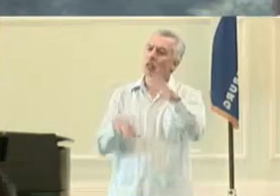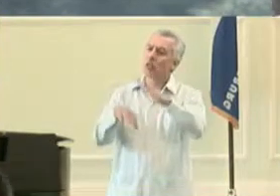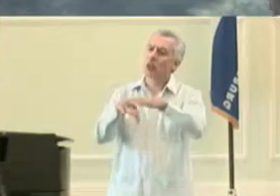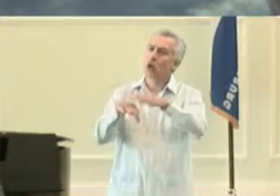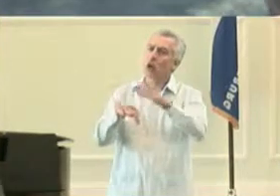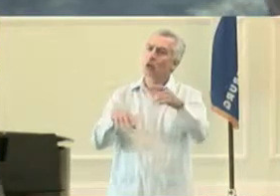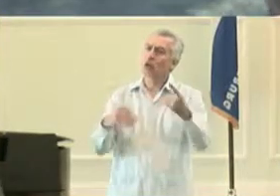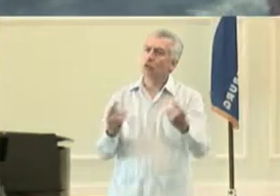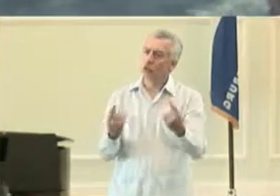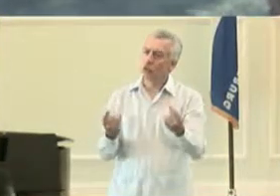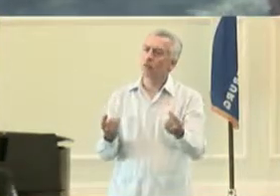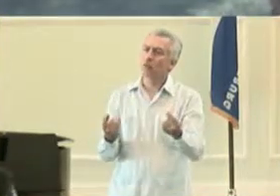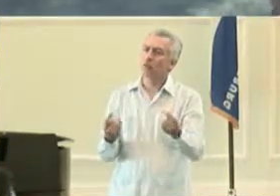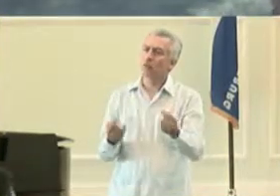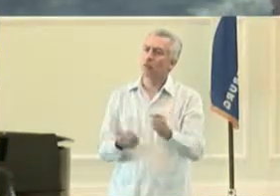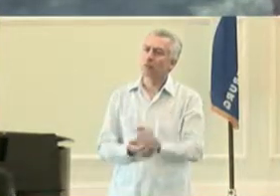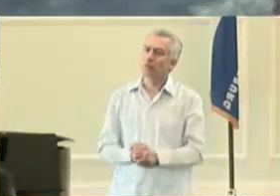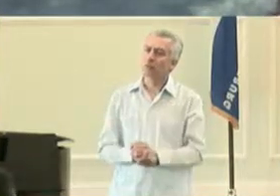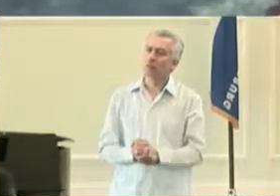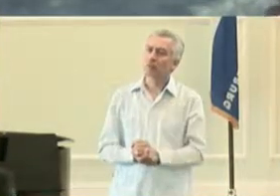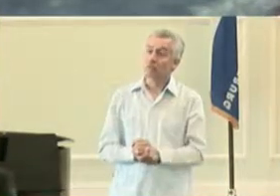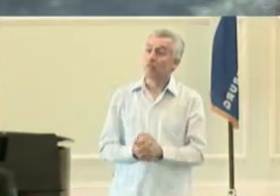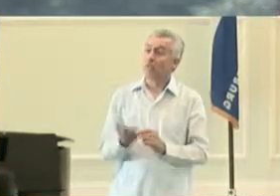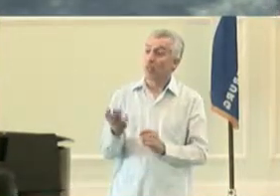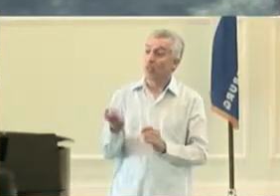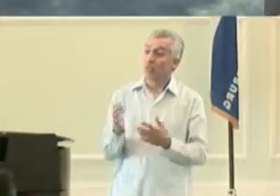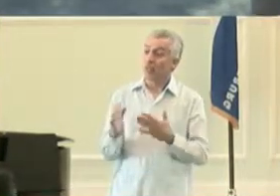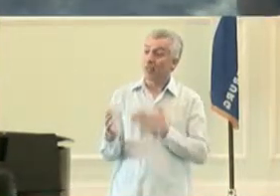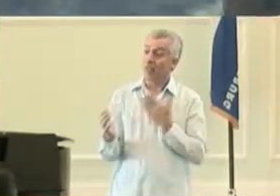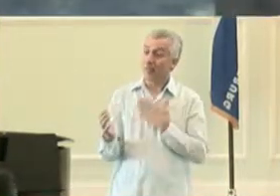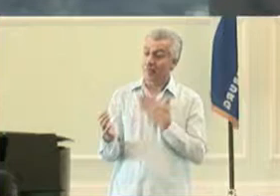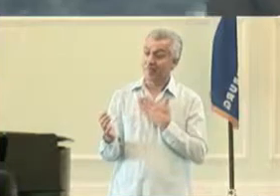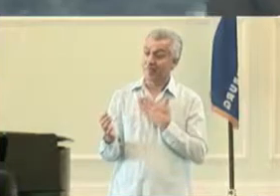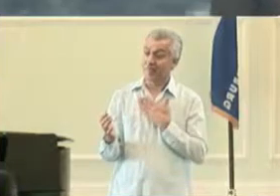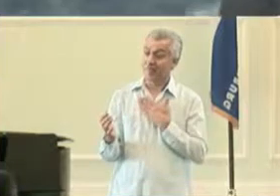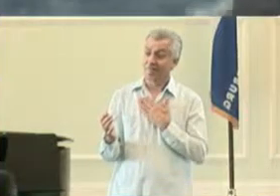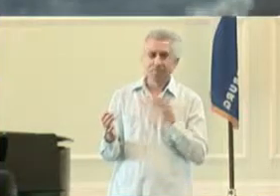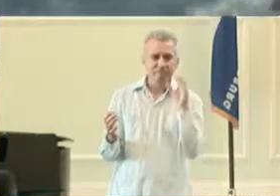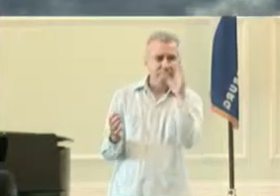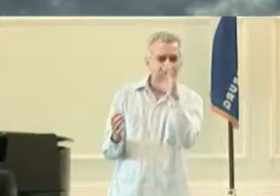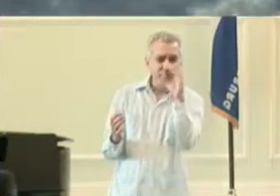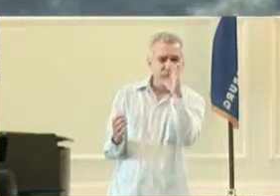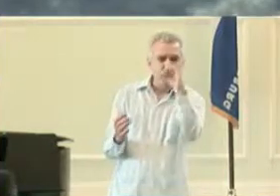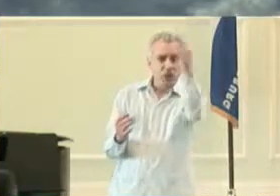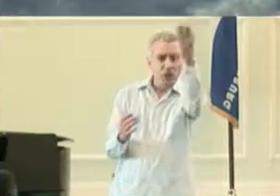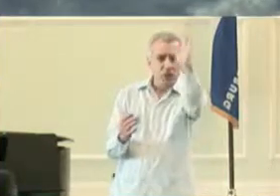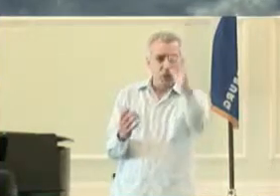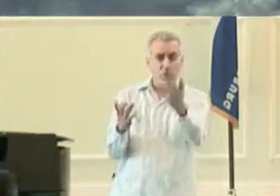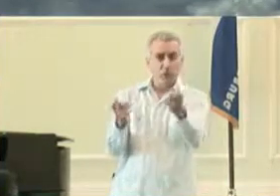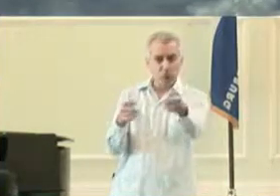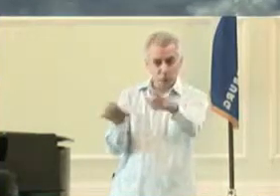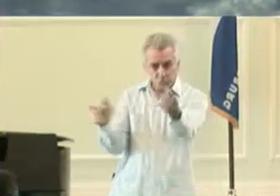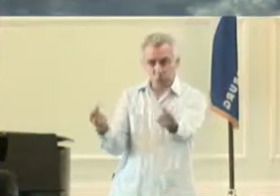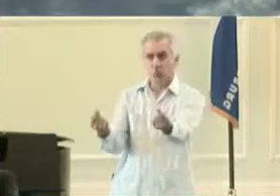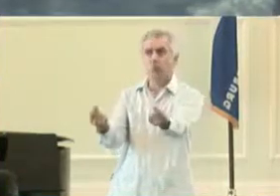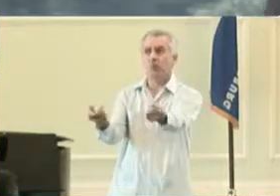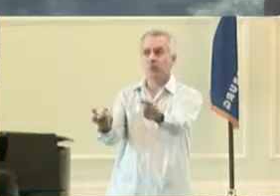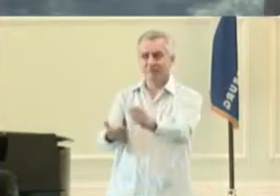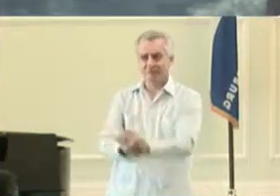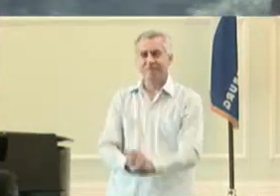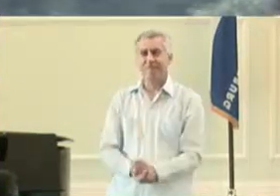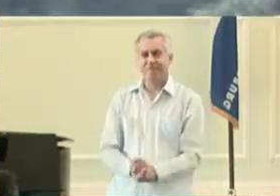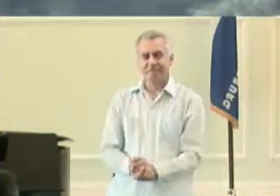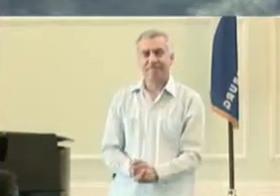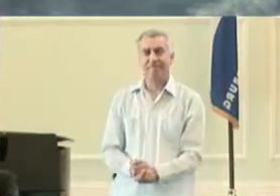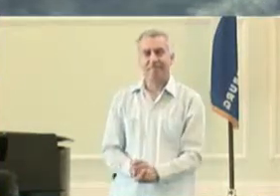are not going to be happy. All right? And so, the Bible says